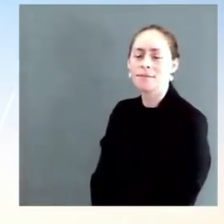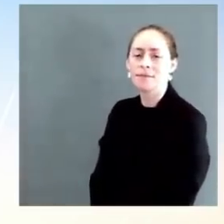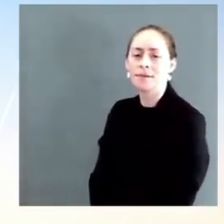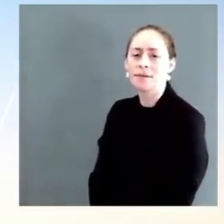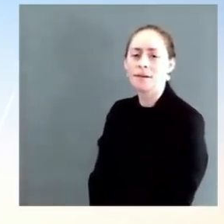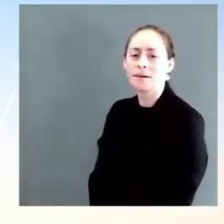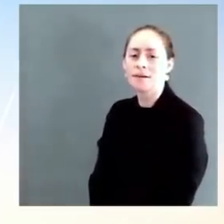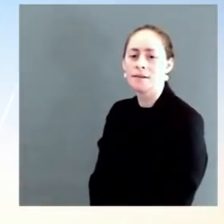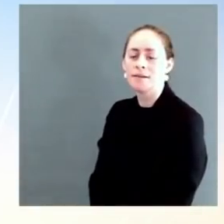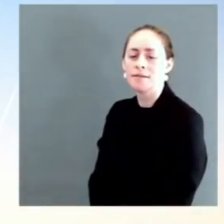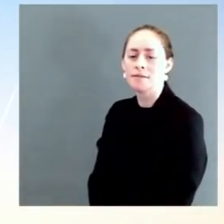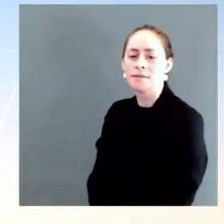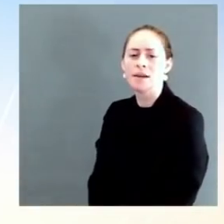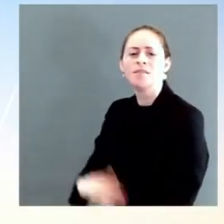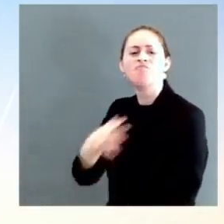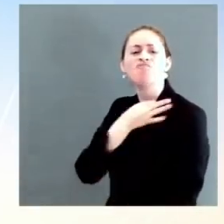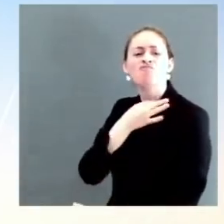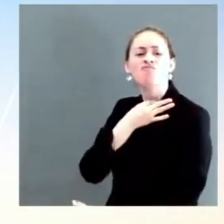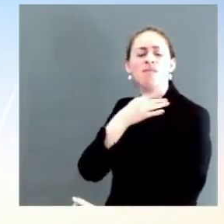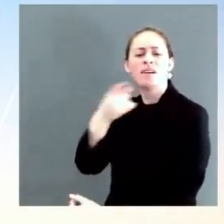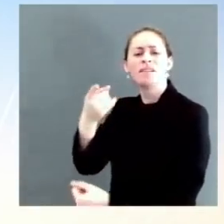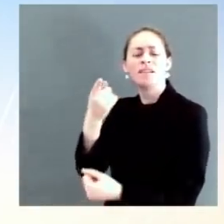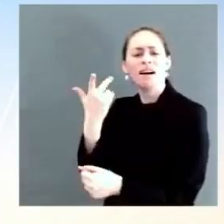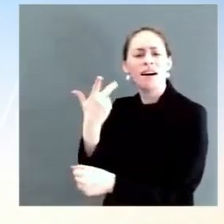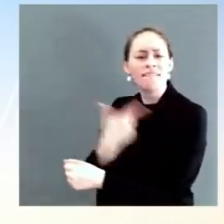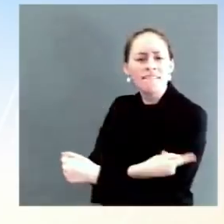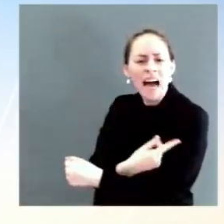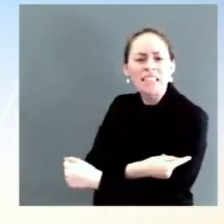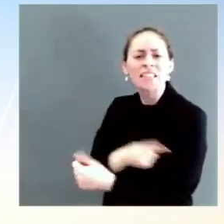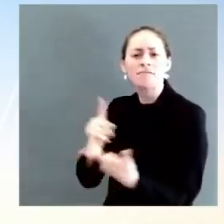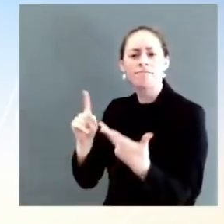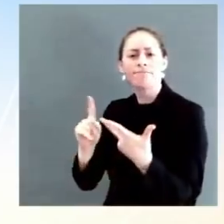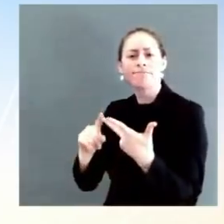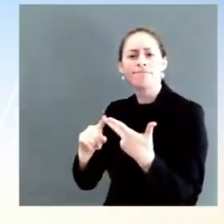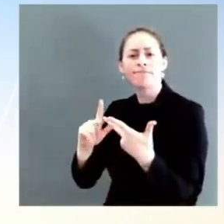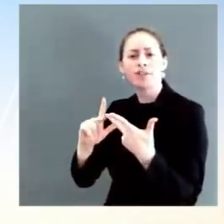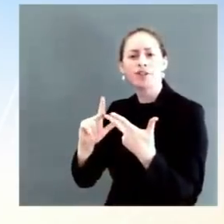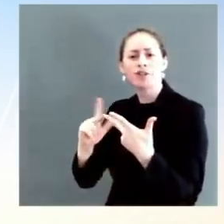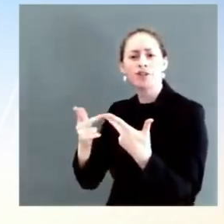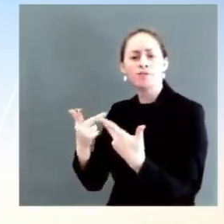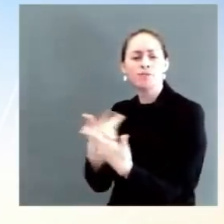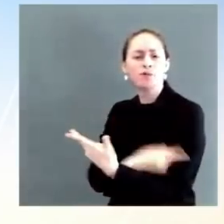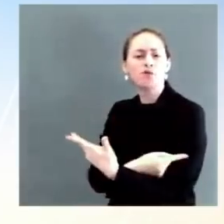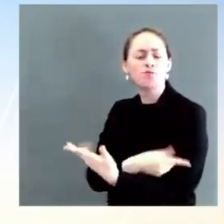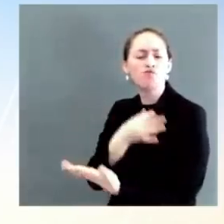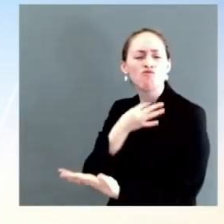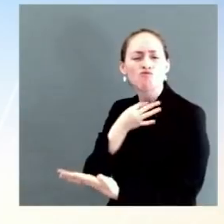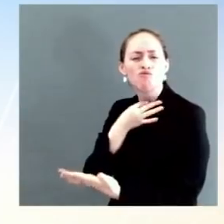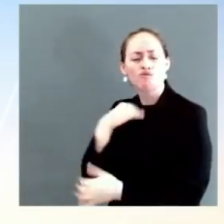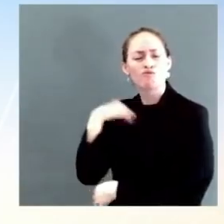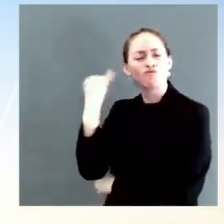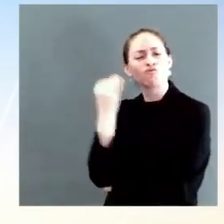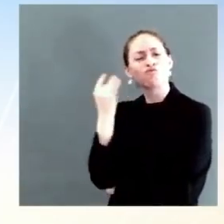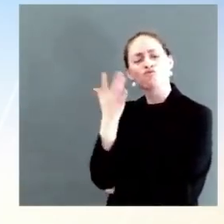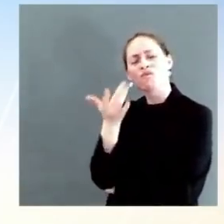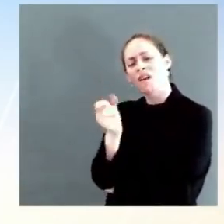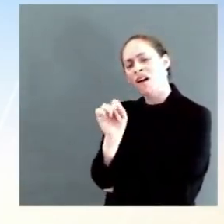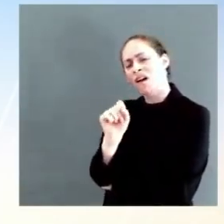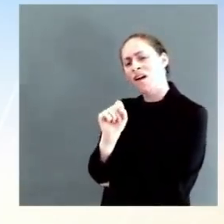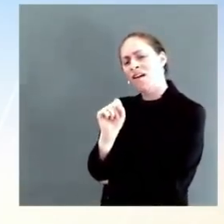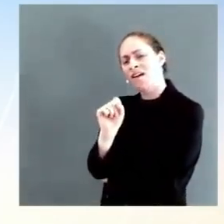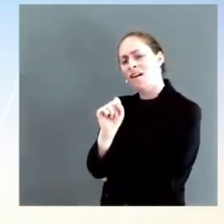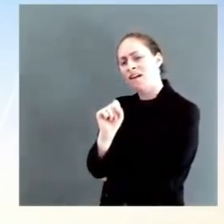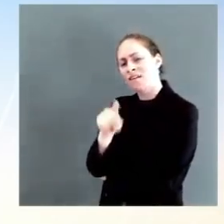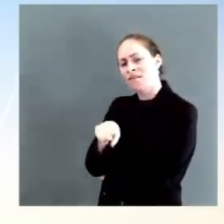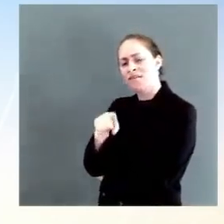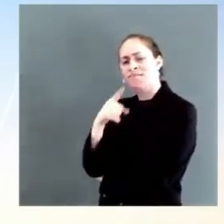for protection, and people interpreted it as protection from catching COVID. But given the number of breakthrough cases we are seeing, is the